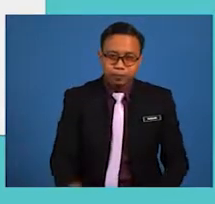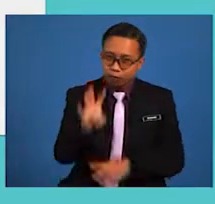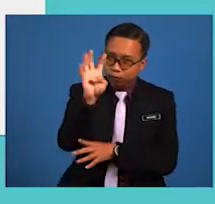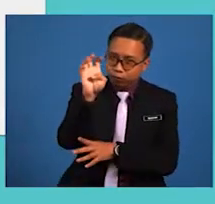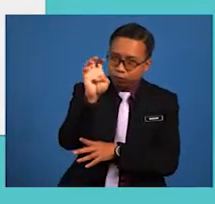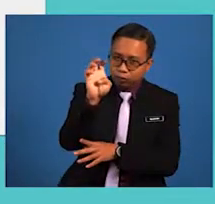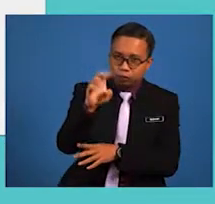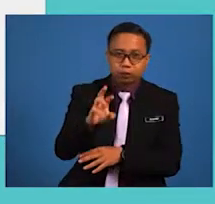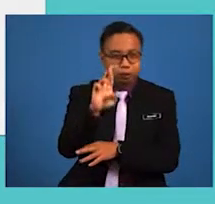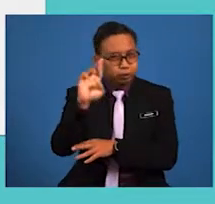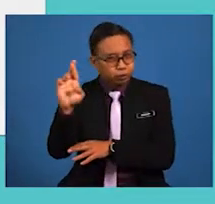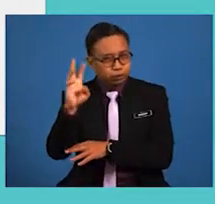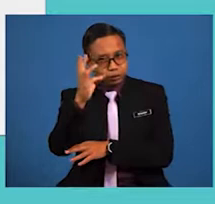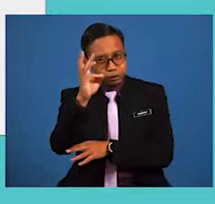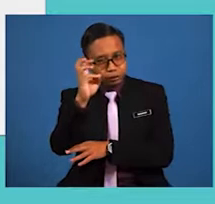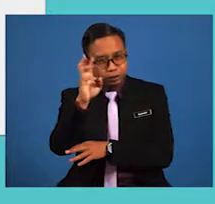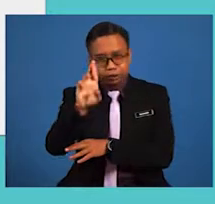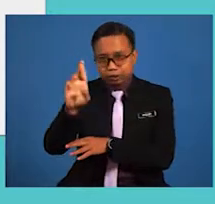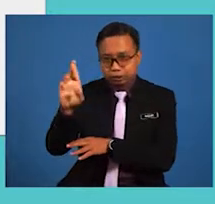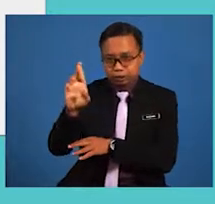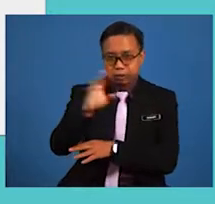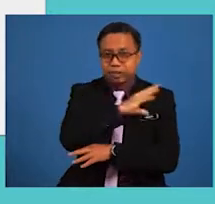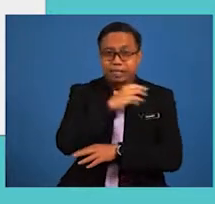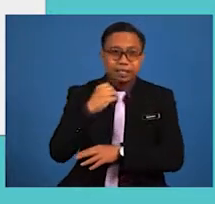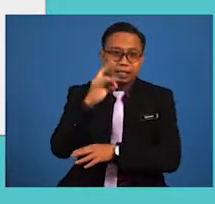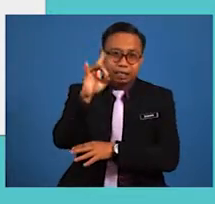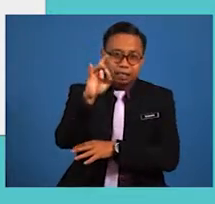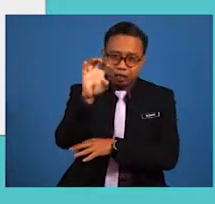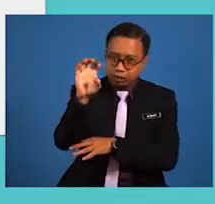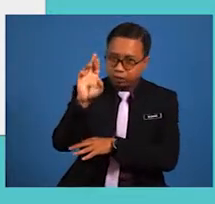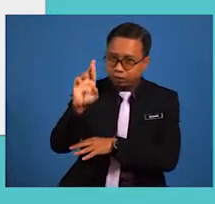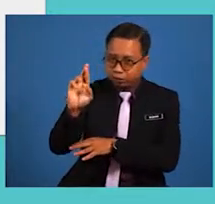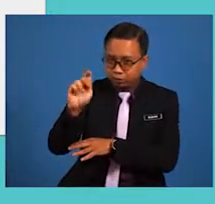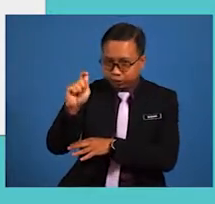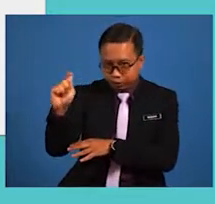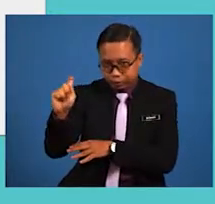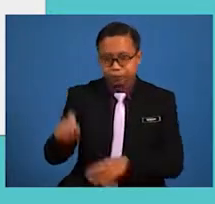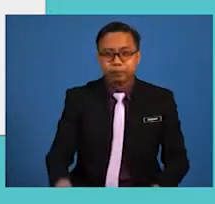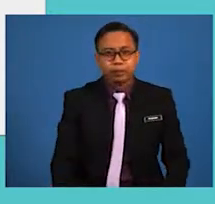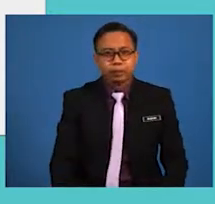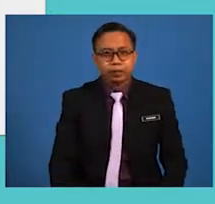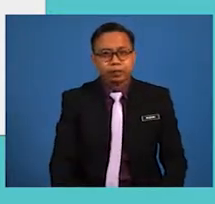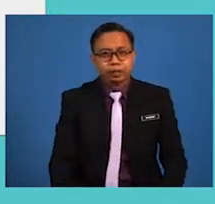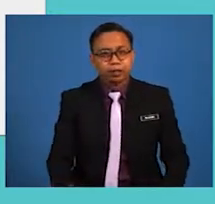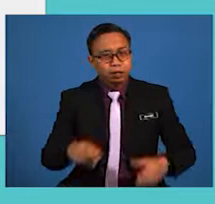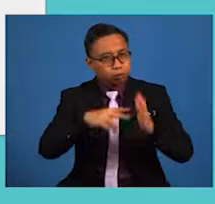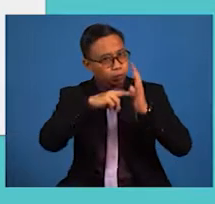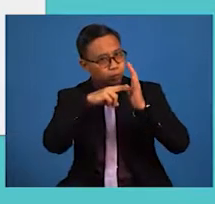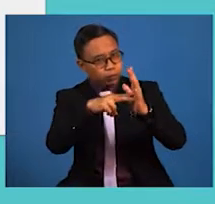40,000, 60,000, and 800,000. What do these numbers